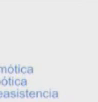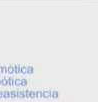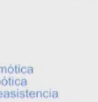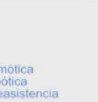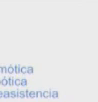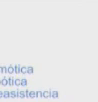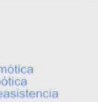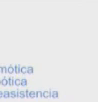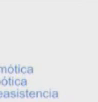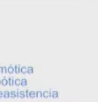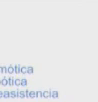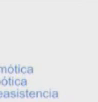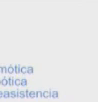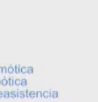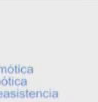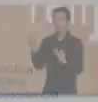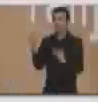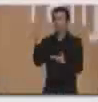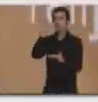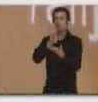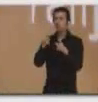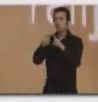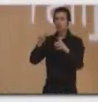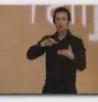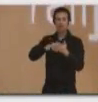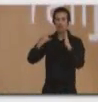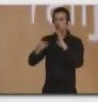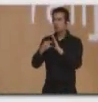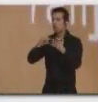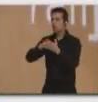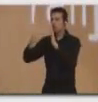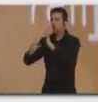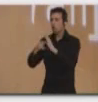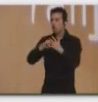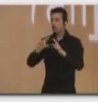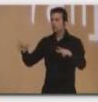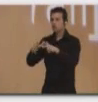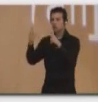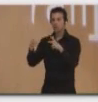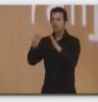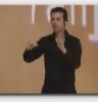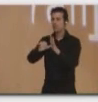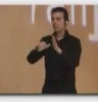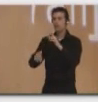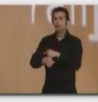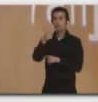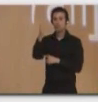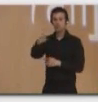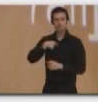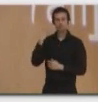elderly. The conference has a very clear goal, which is to bring all of these technologies closer to our